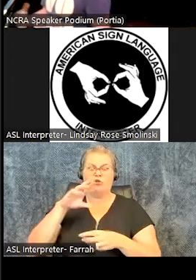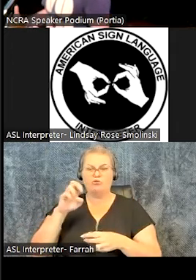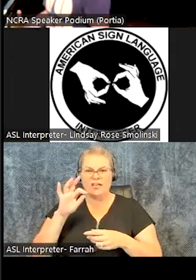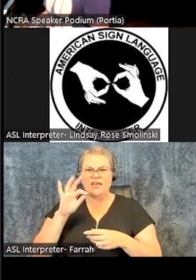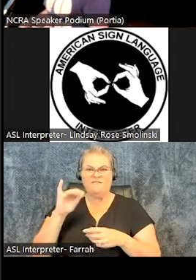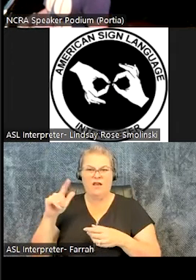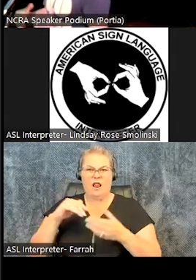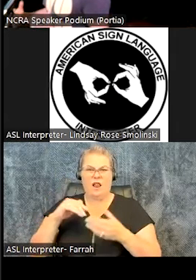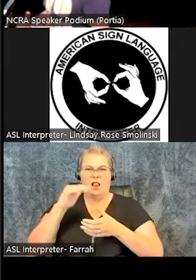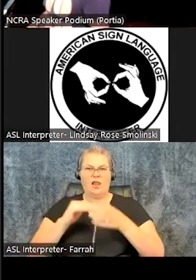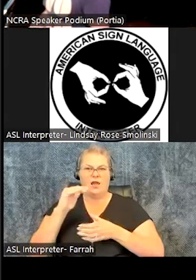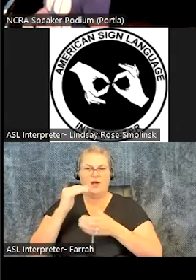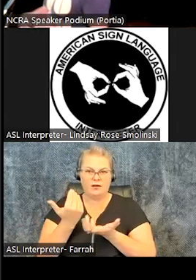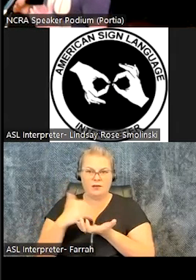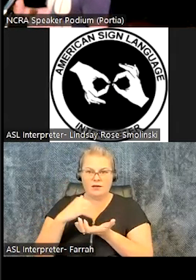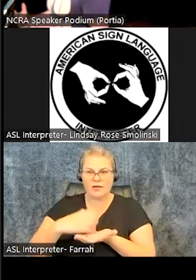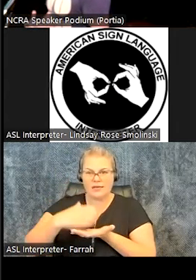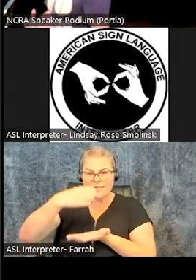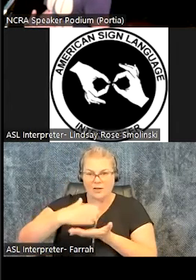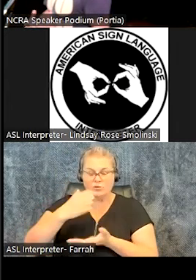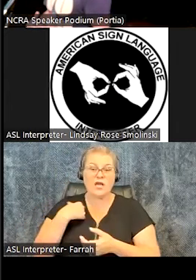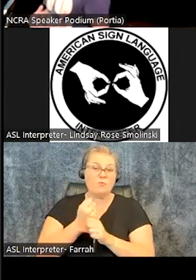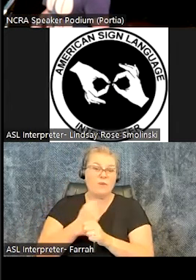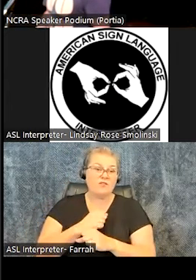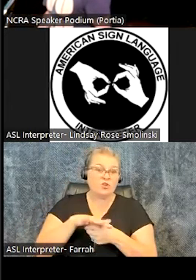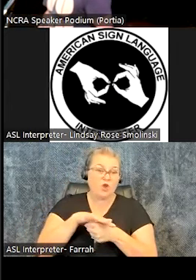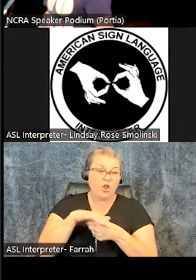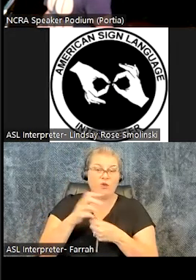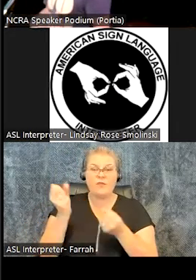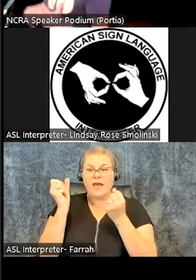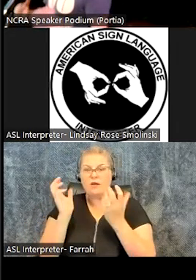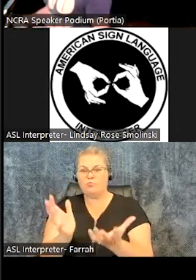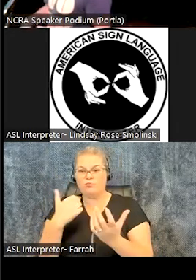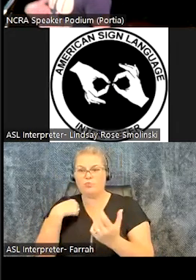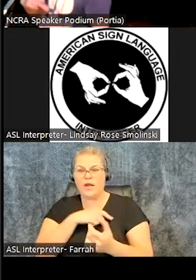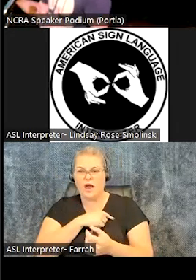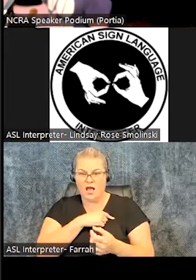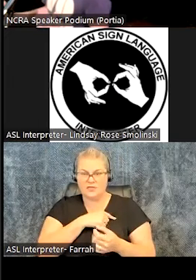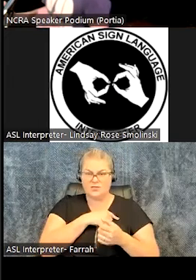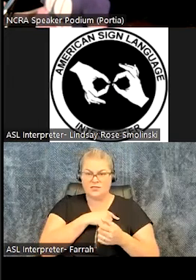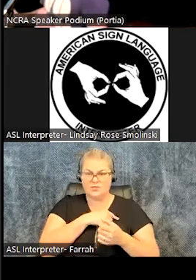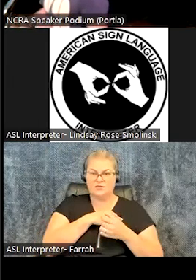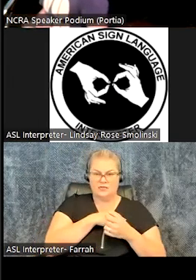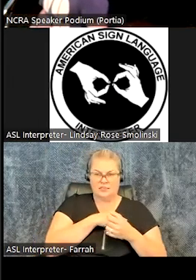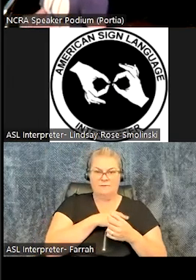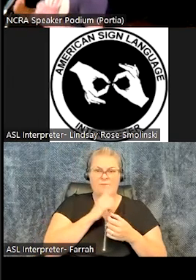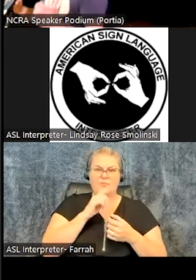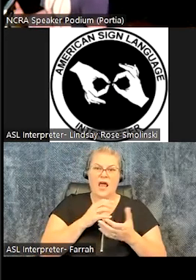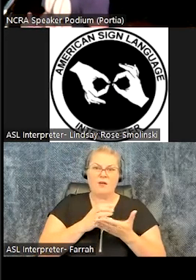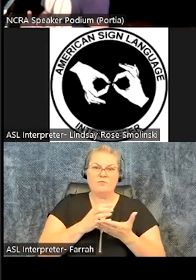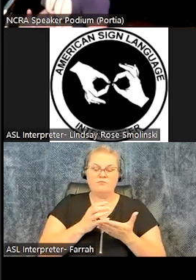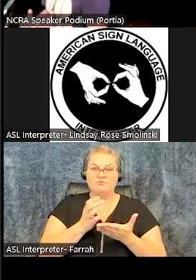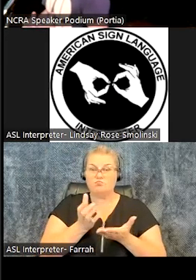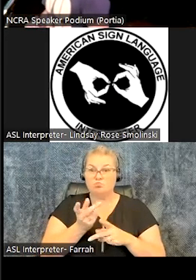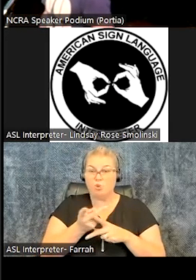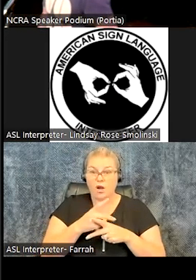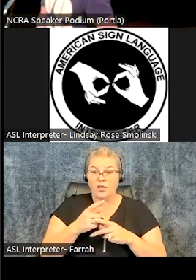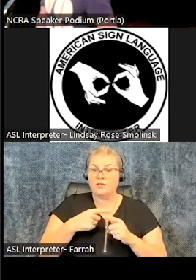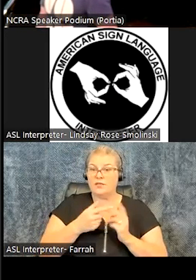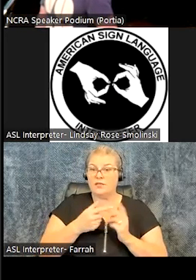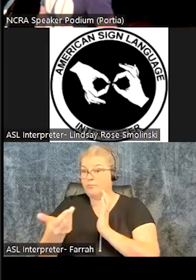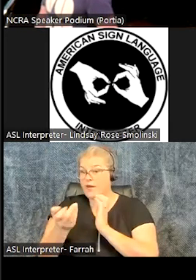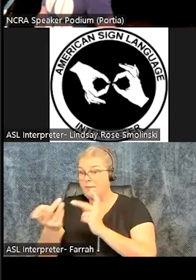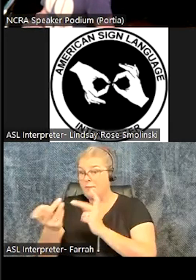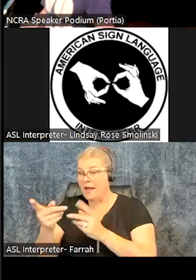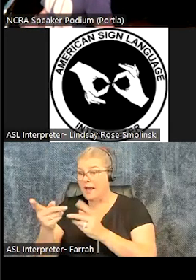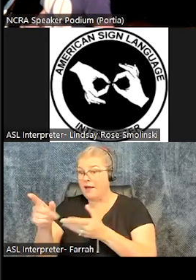our manufacturers are local. They drop us off the containers with the product. When we're done, we'll take it back to them. They'll reuse it.